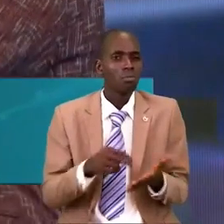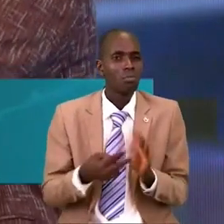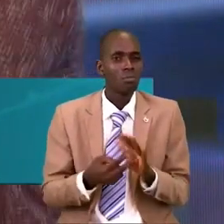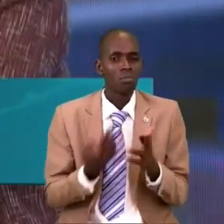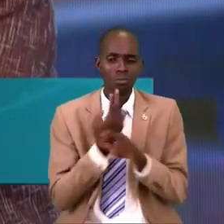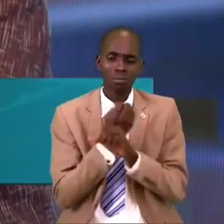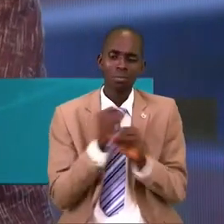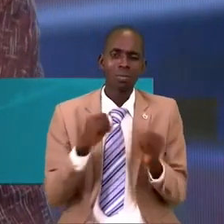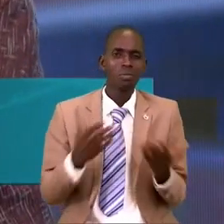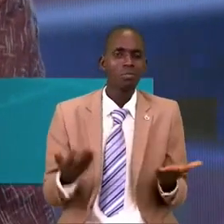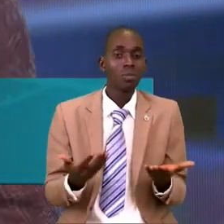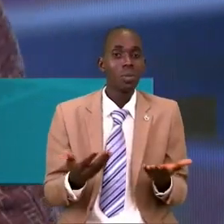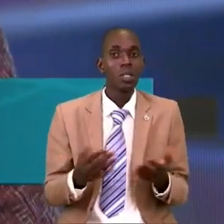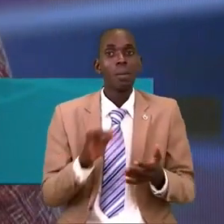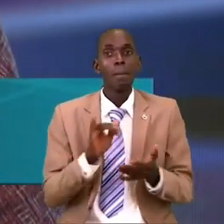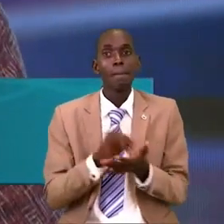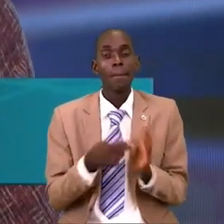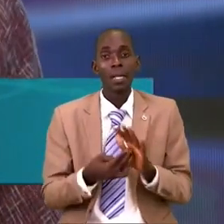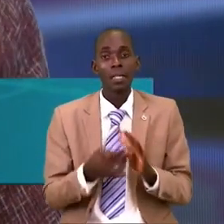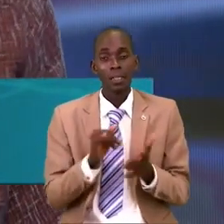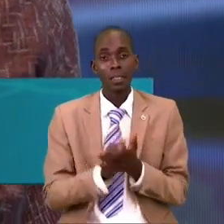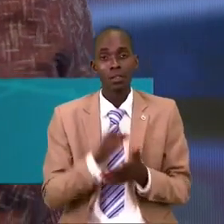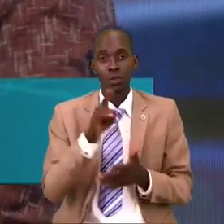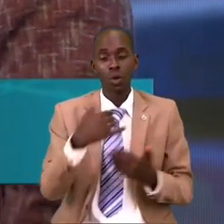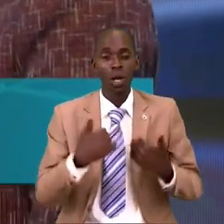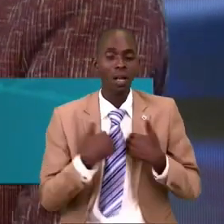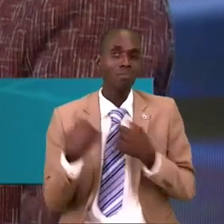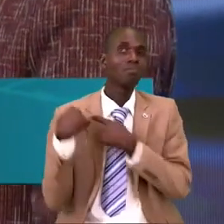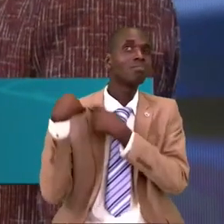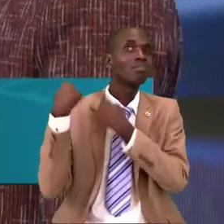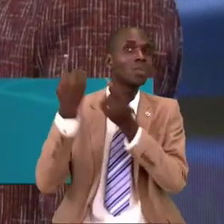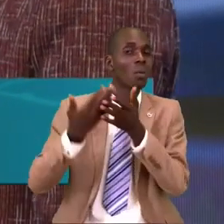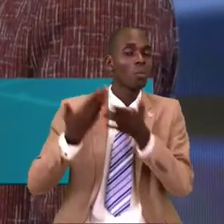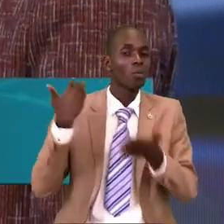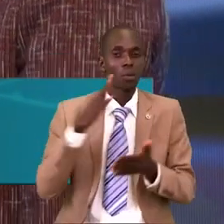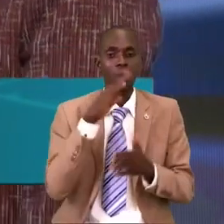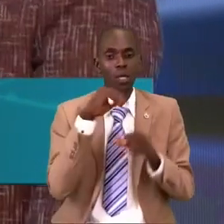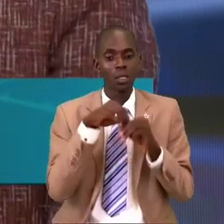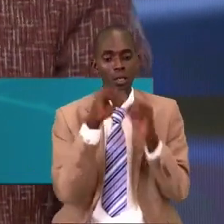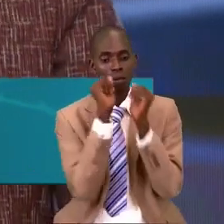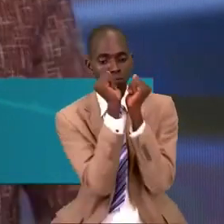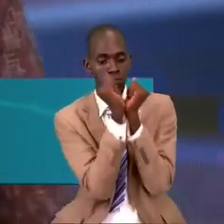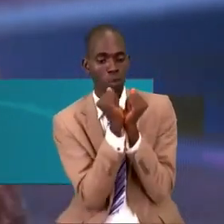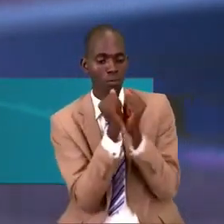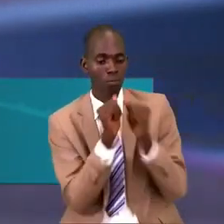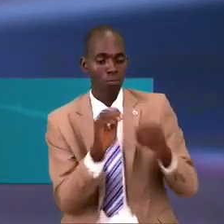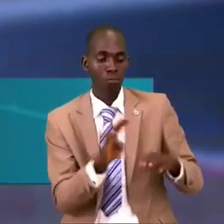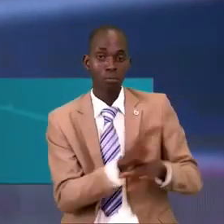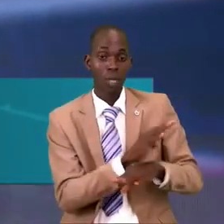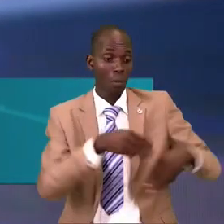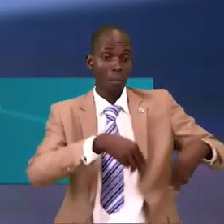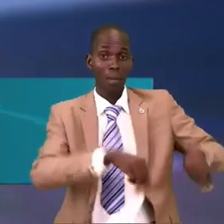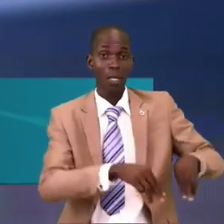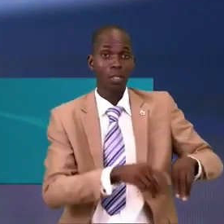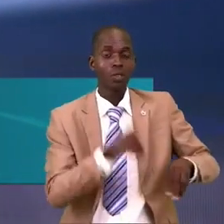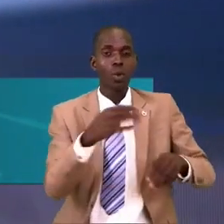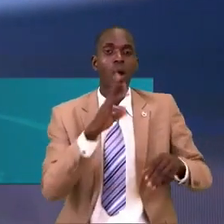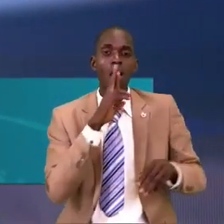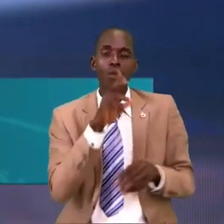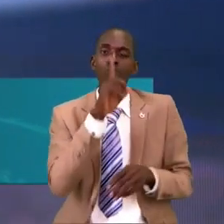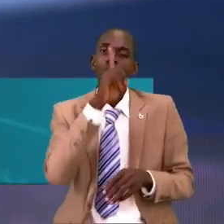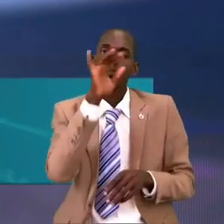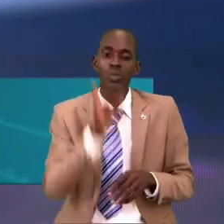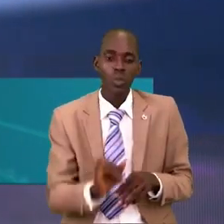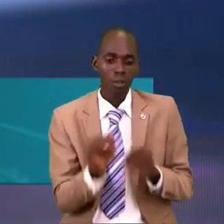bondage. You were actually tied down in that slavery. But now the Redeemer, his